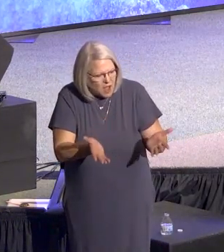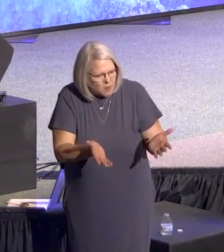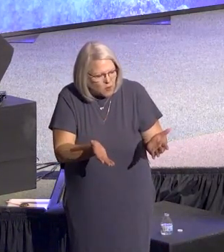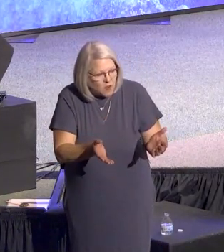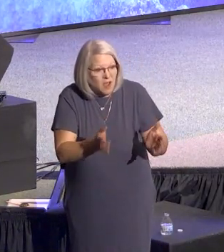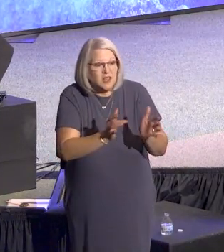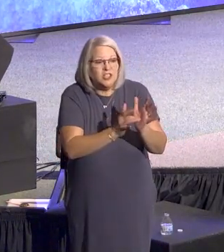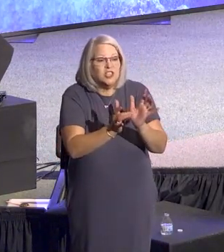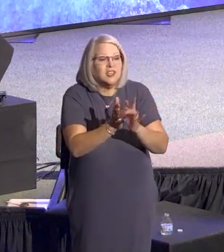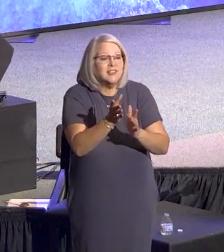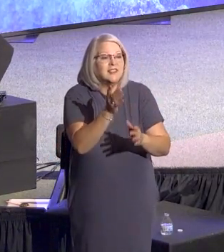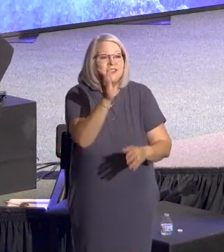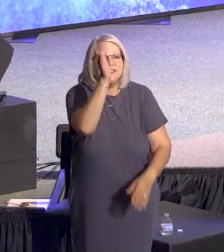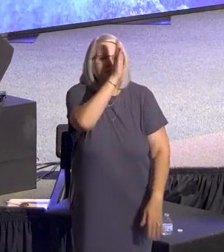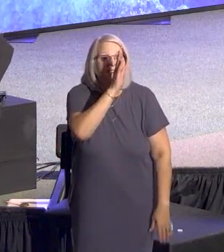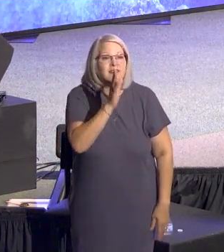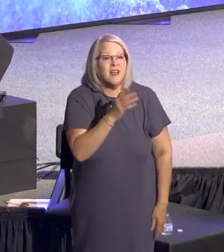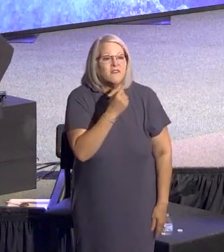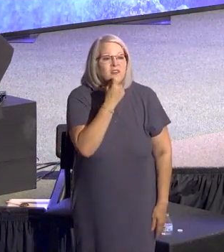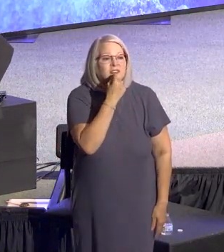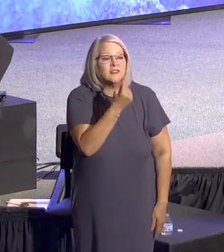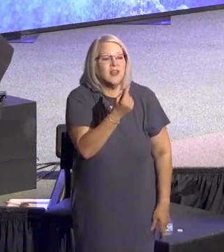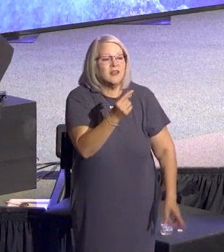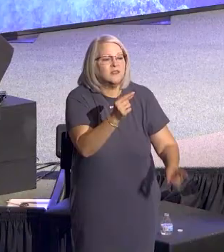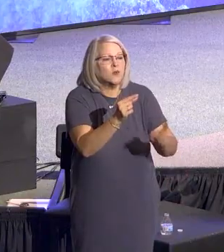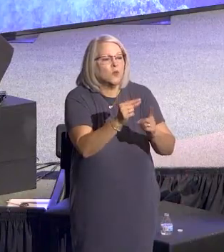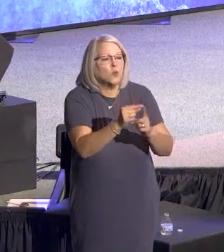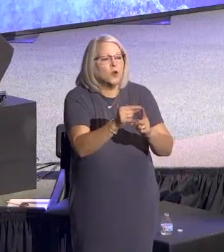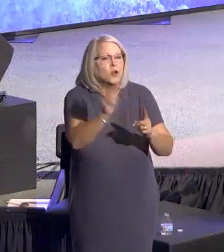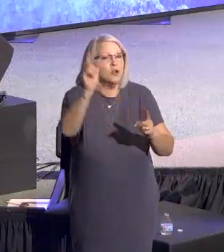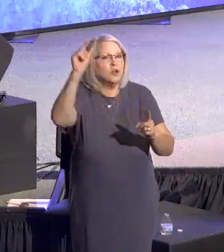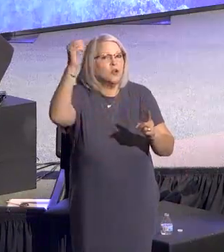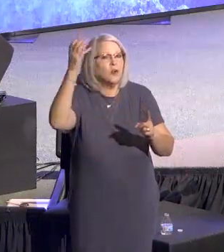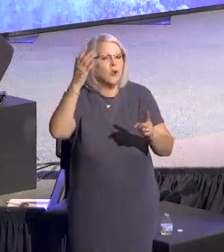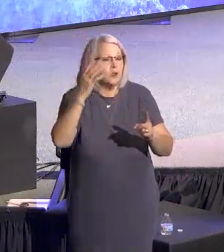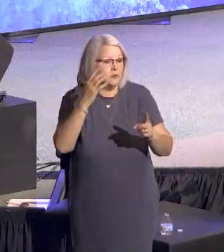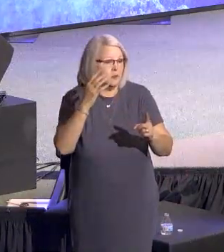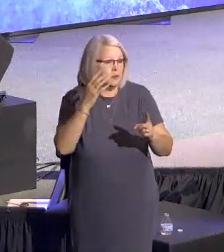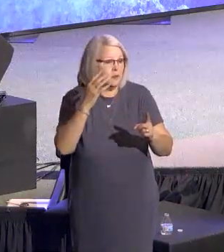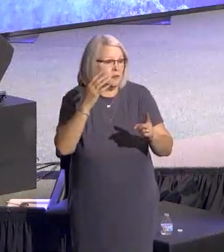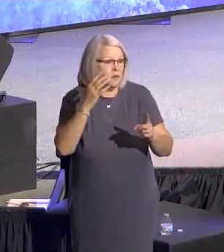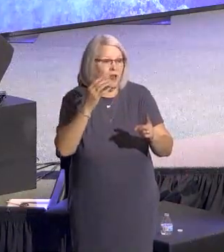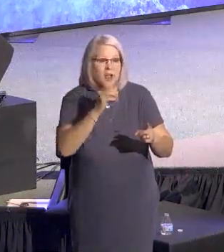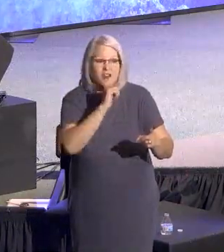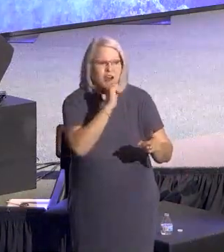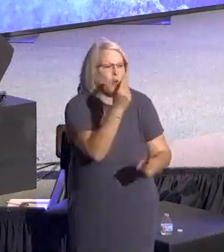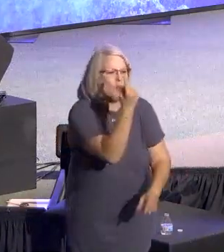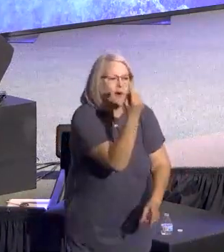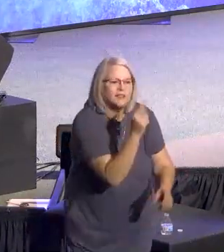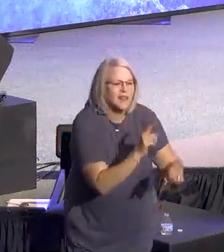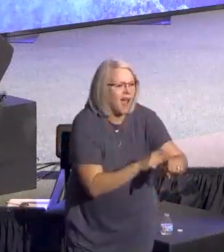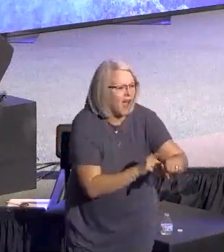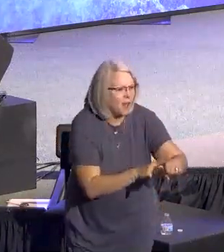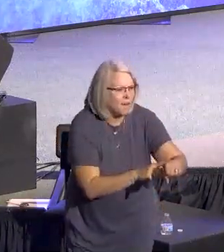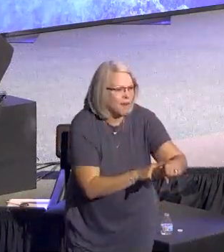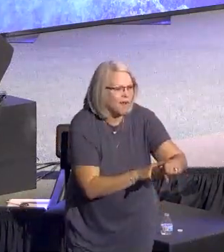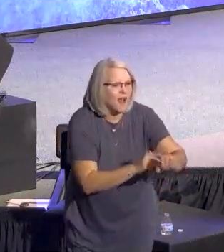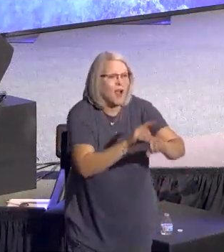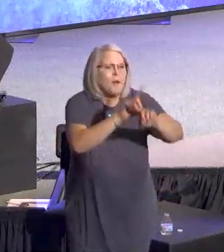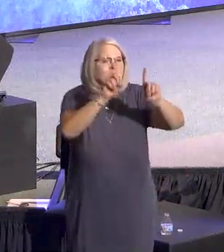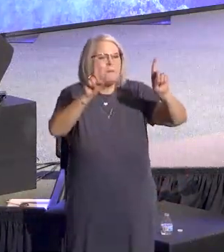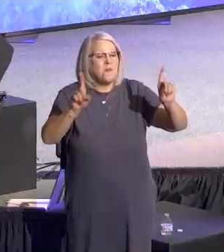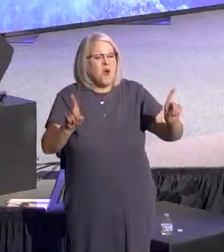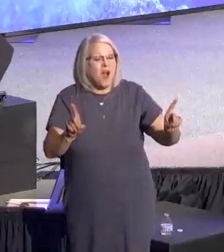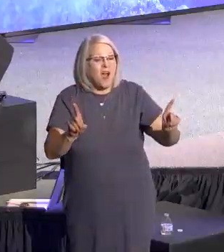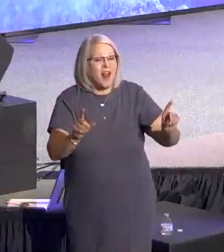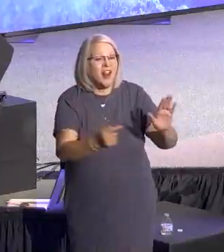says the word grace. You can go through and check it for yourself. He never says grace. But he demonstrates grace in